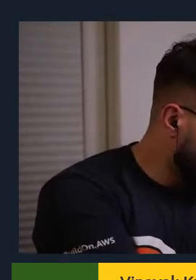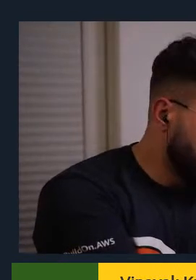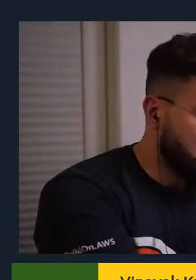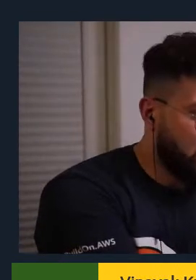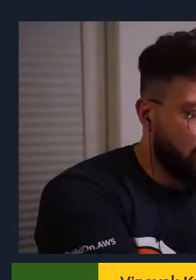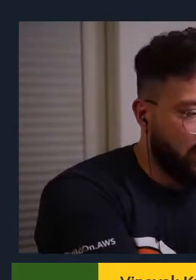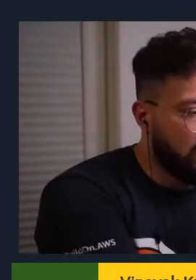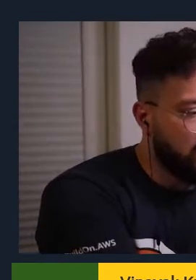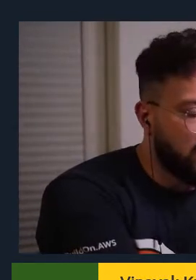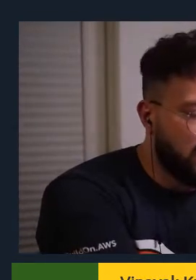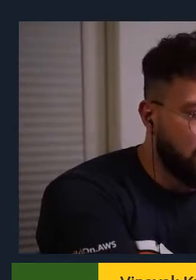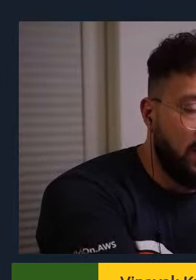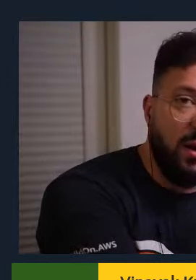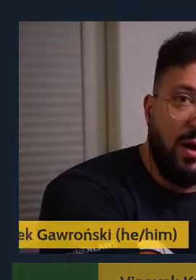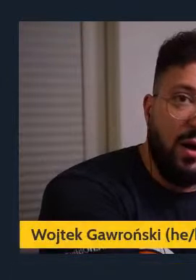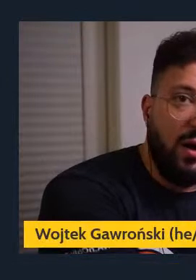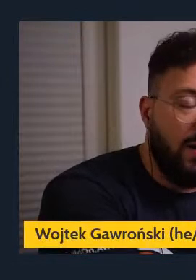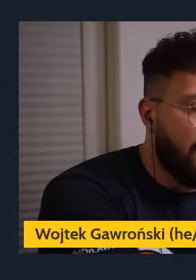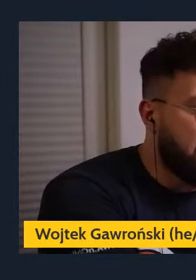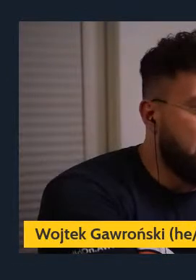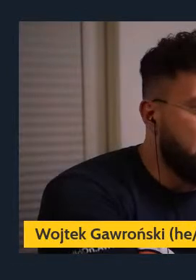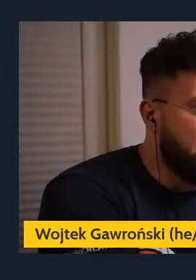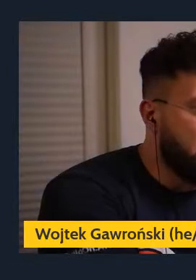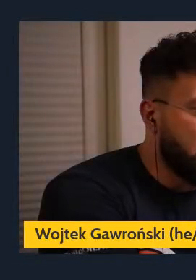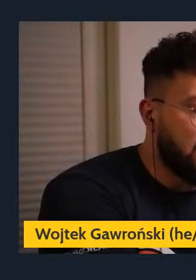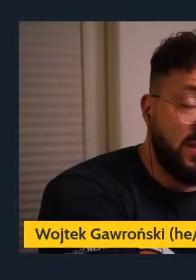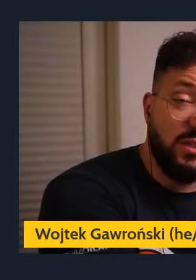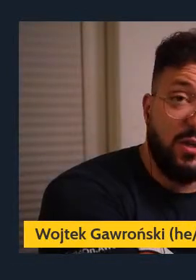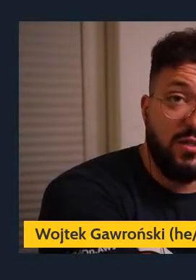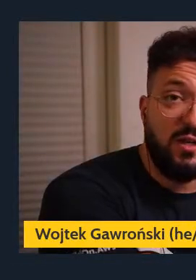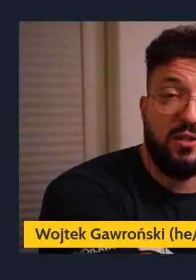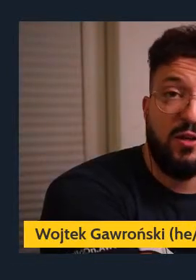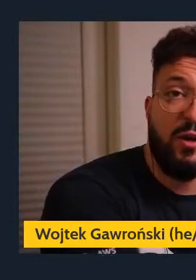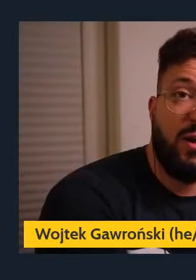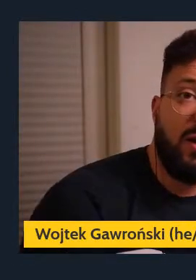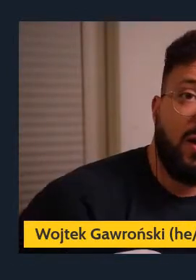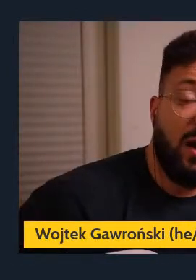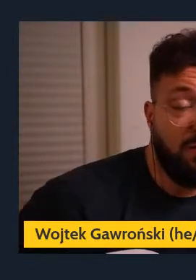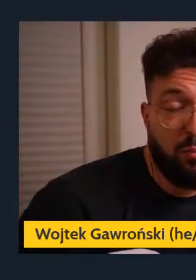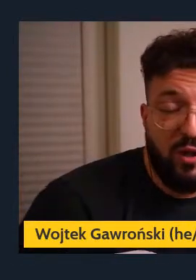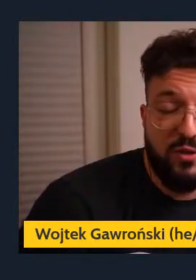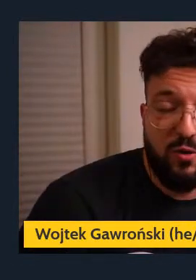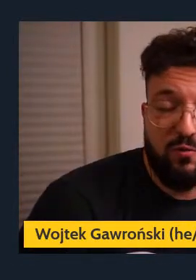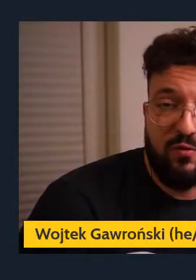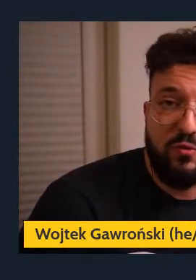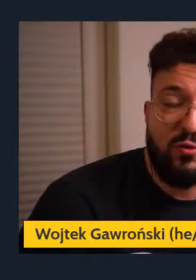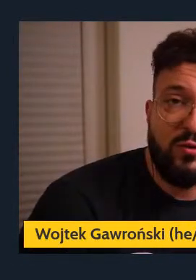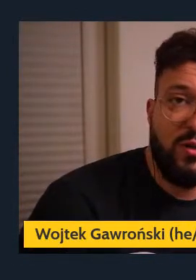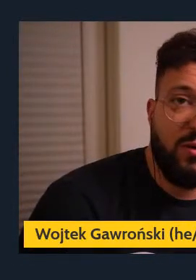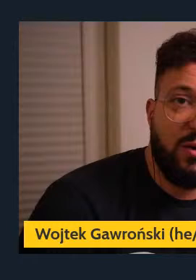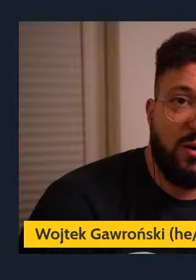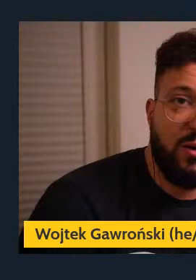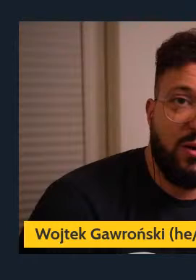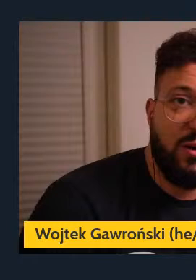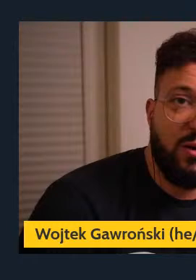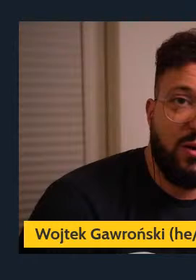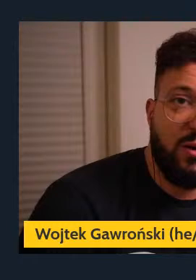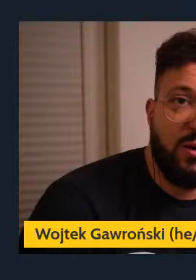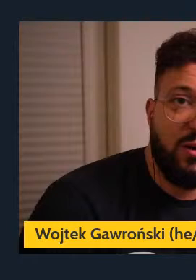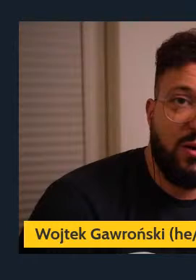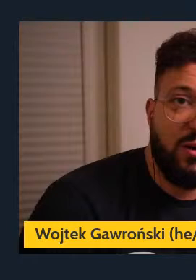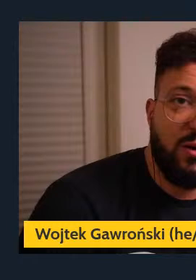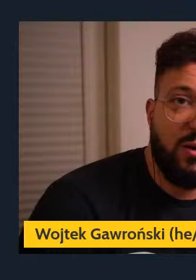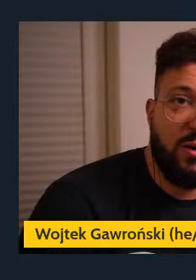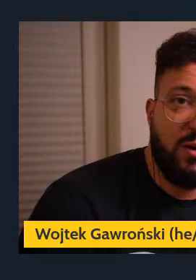on because we are right on time. Next session is actually, I have a pleasure of introducing a colleague